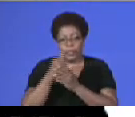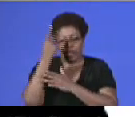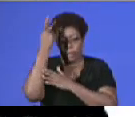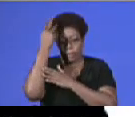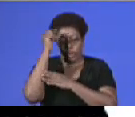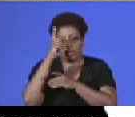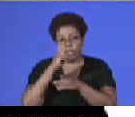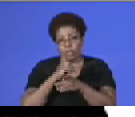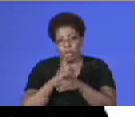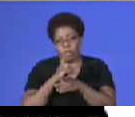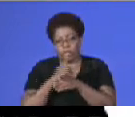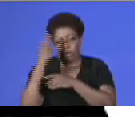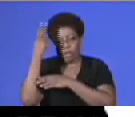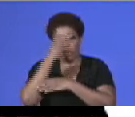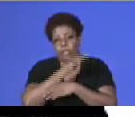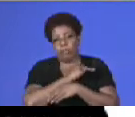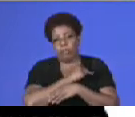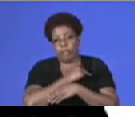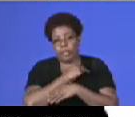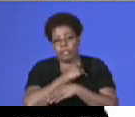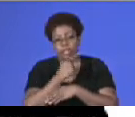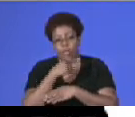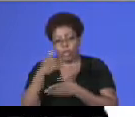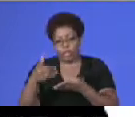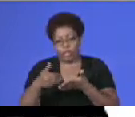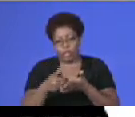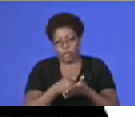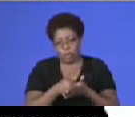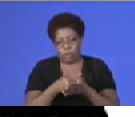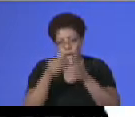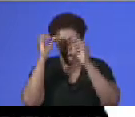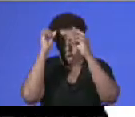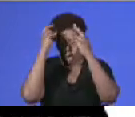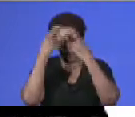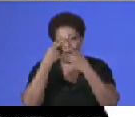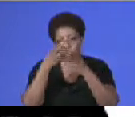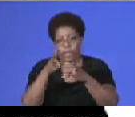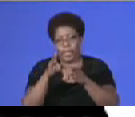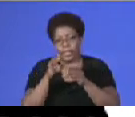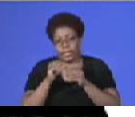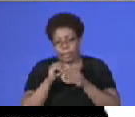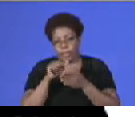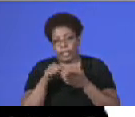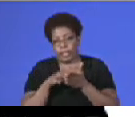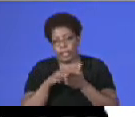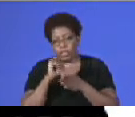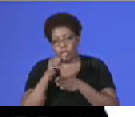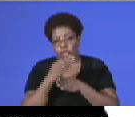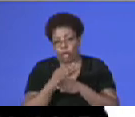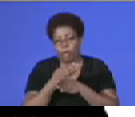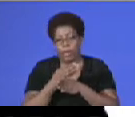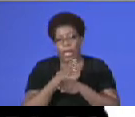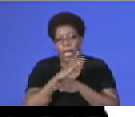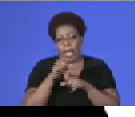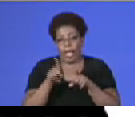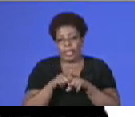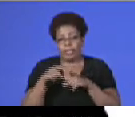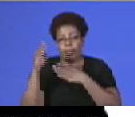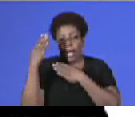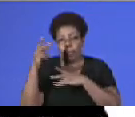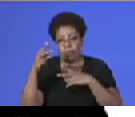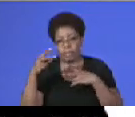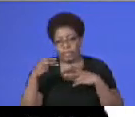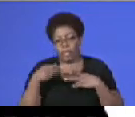Honorable Dr. Hubert Minnis told the new Commodore that he accepts this new position at a critical time in the country as the Bahamas still endures the